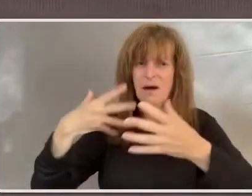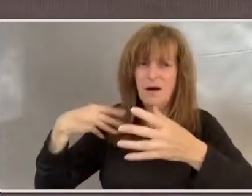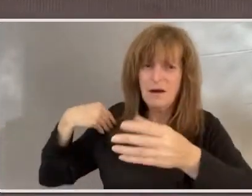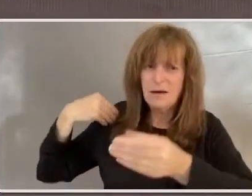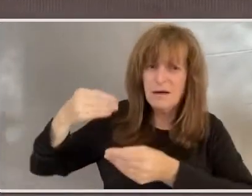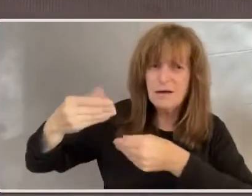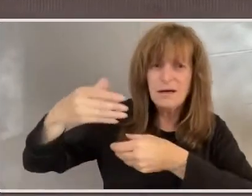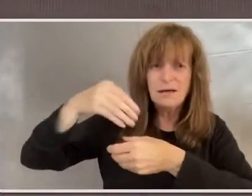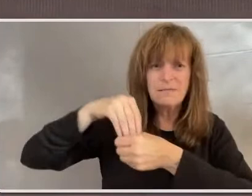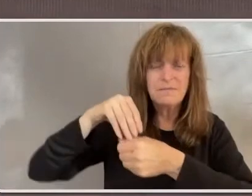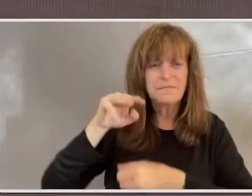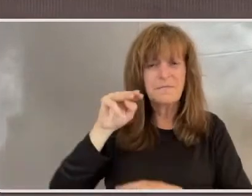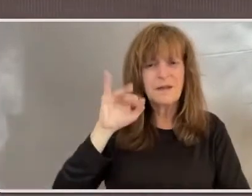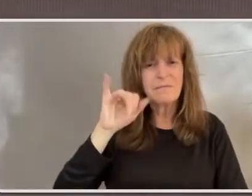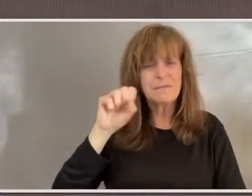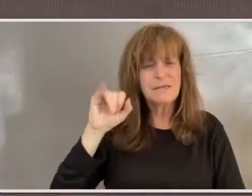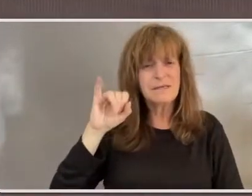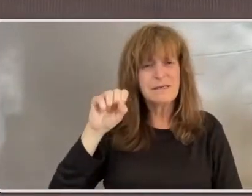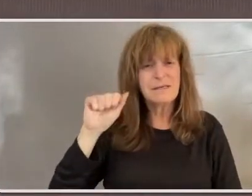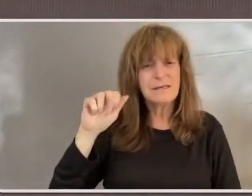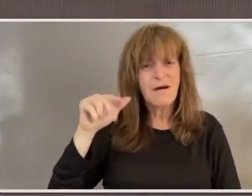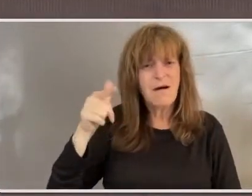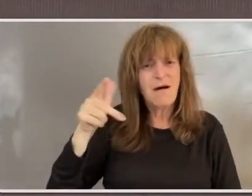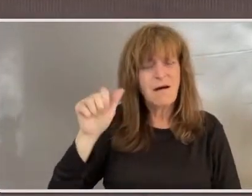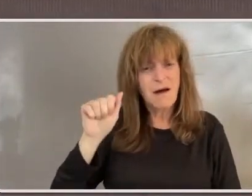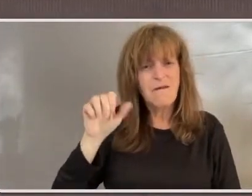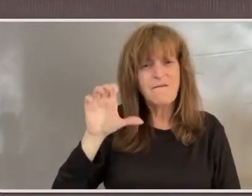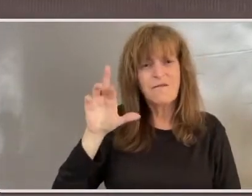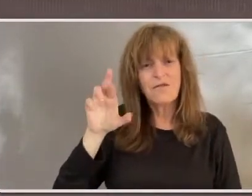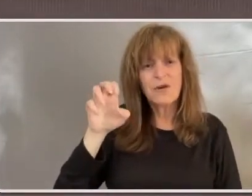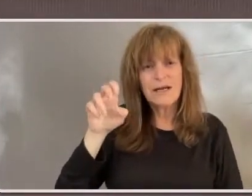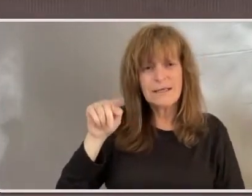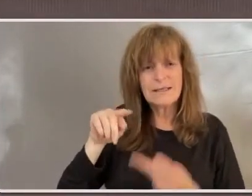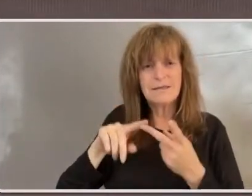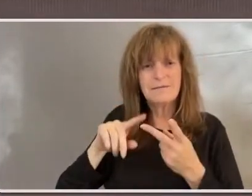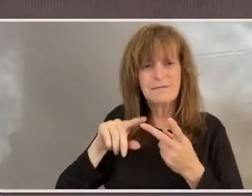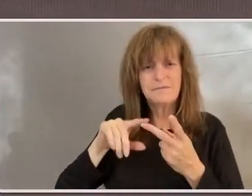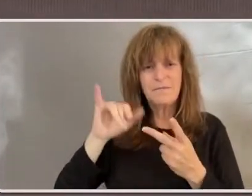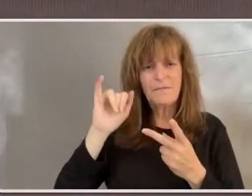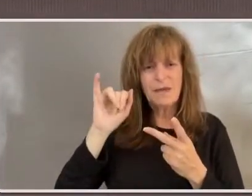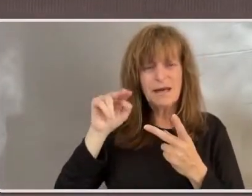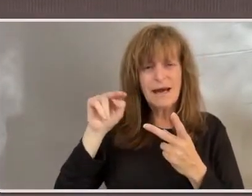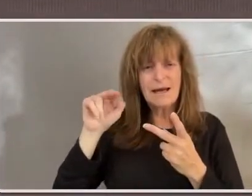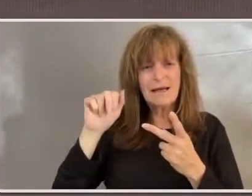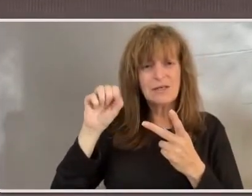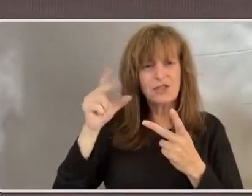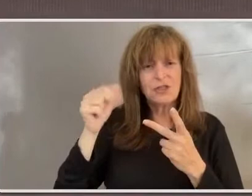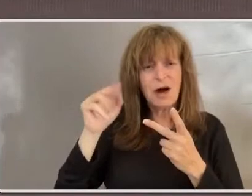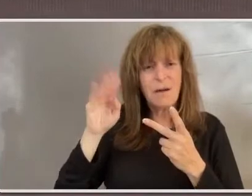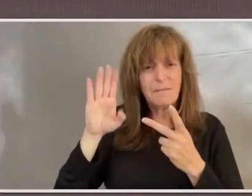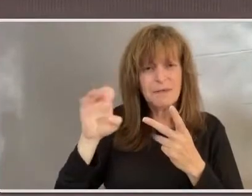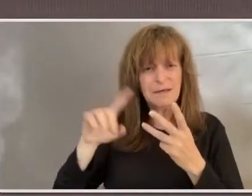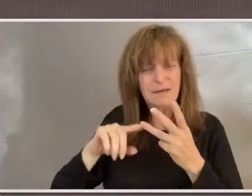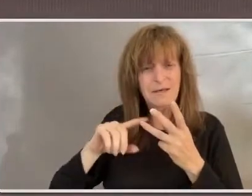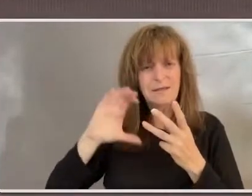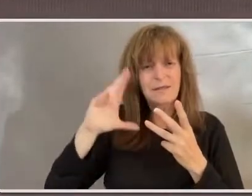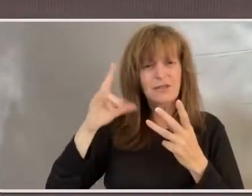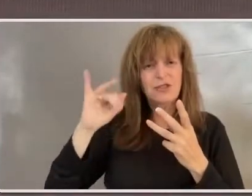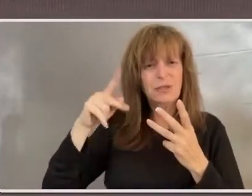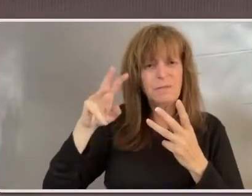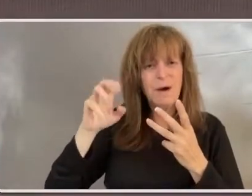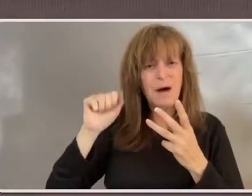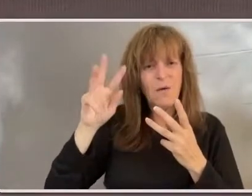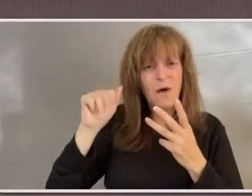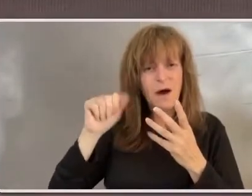the Anishinaabe, the Chippewa, and the Haudenosaunee, and the Wendat peoples, and which is now a